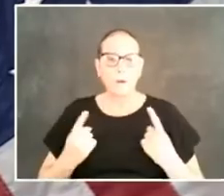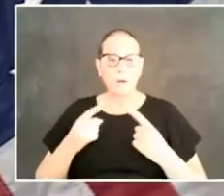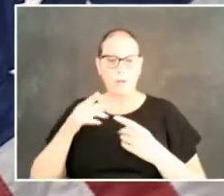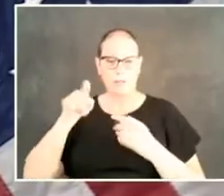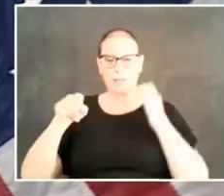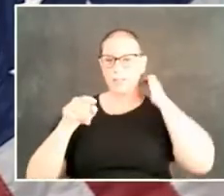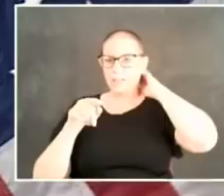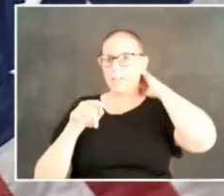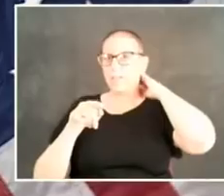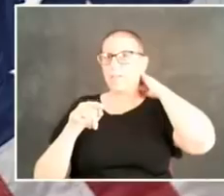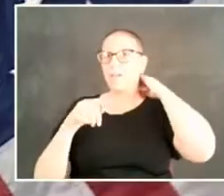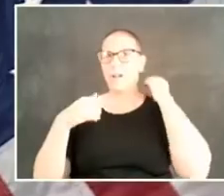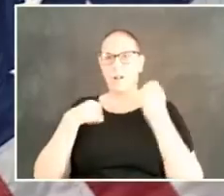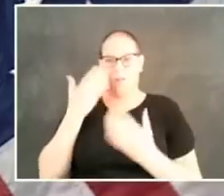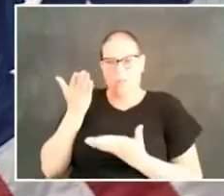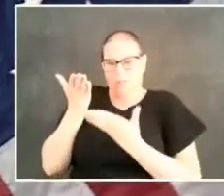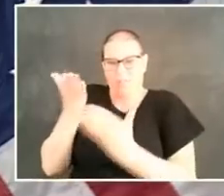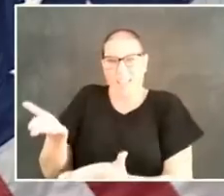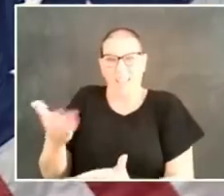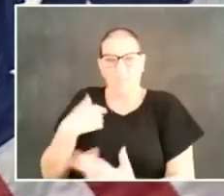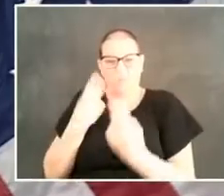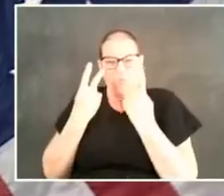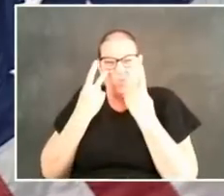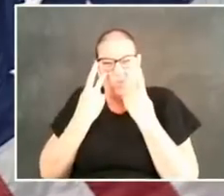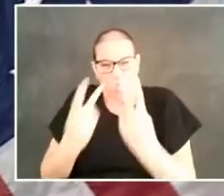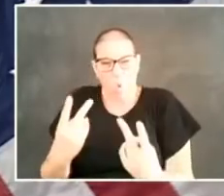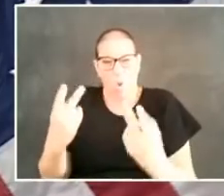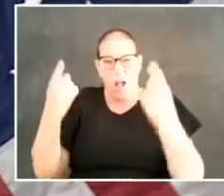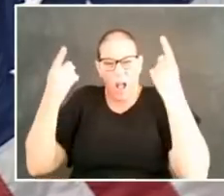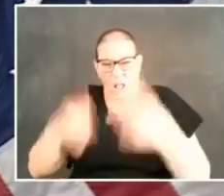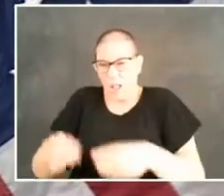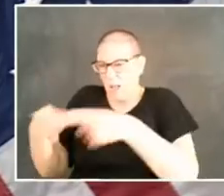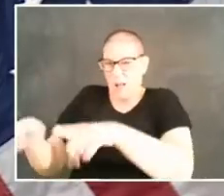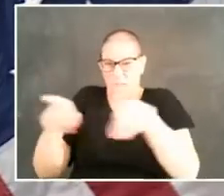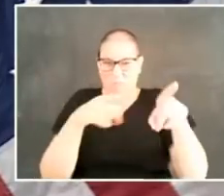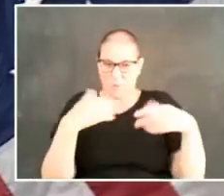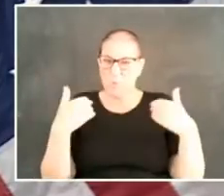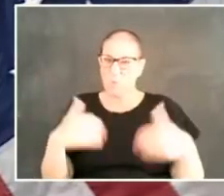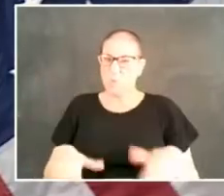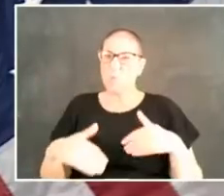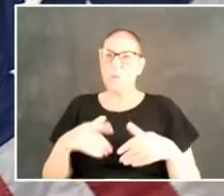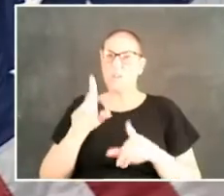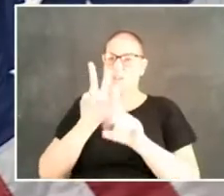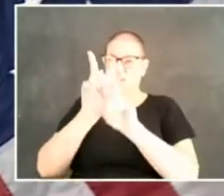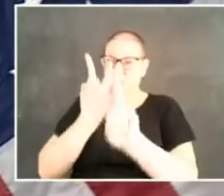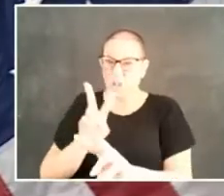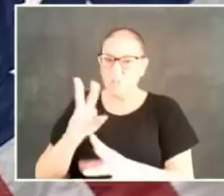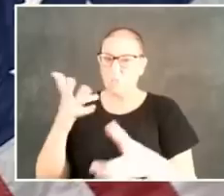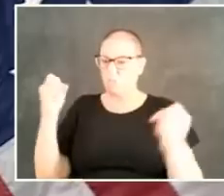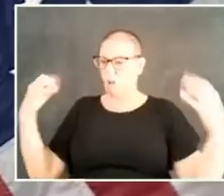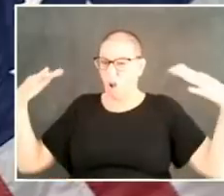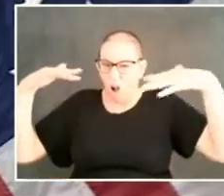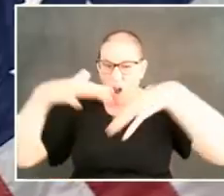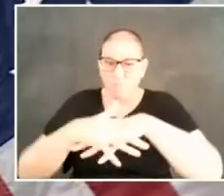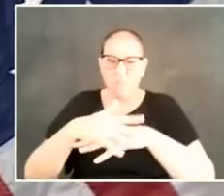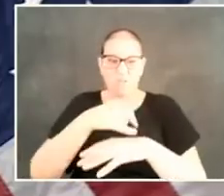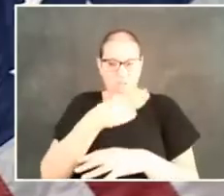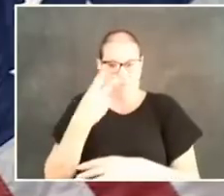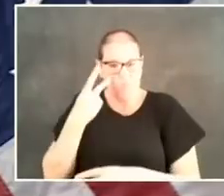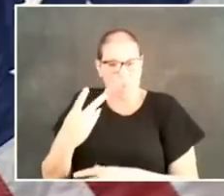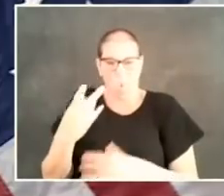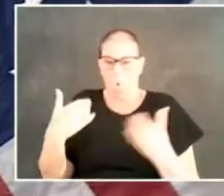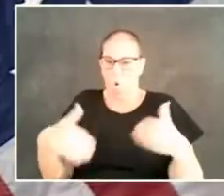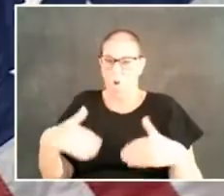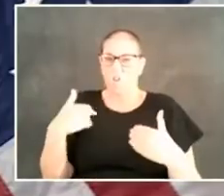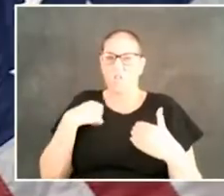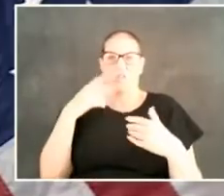it was exactly what we cannot allow to happen. And there had been other large funerals before in the community,